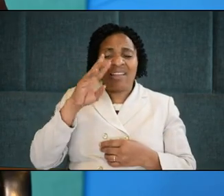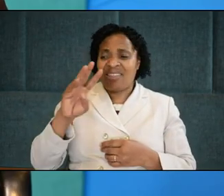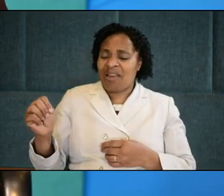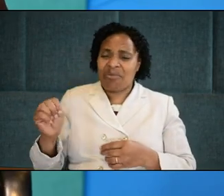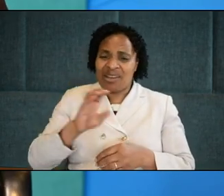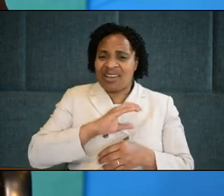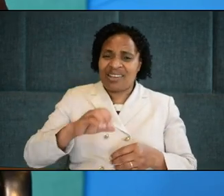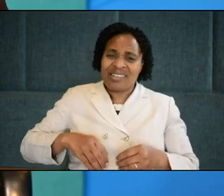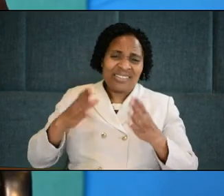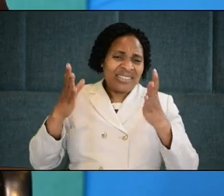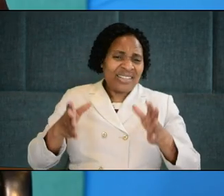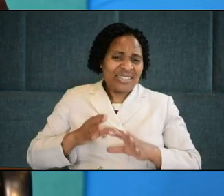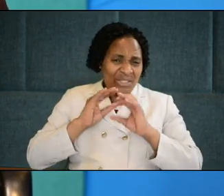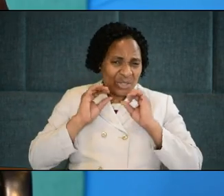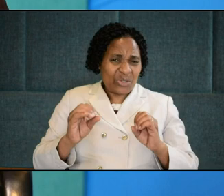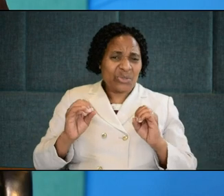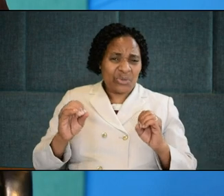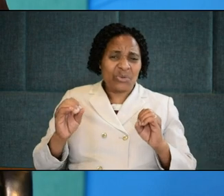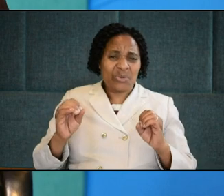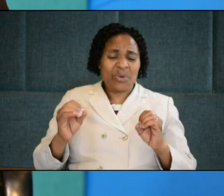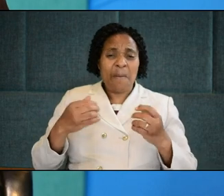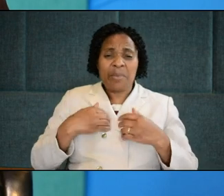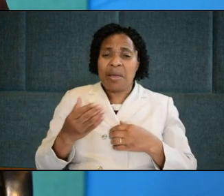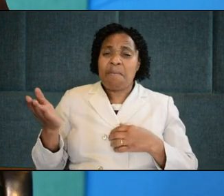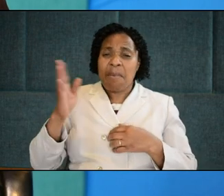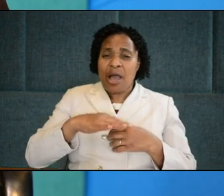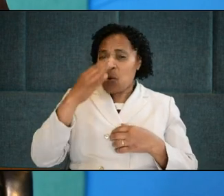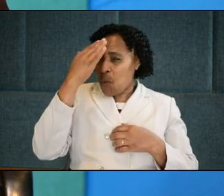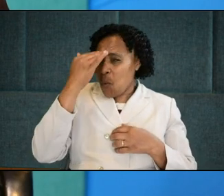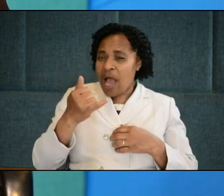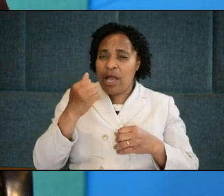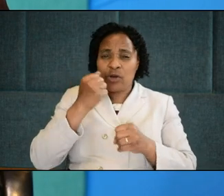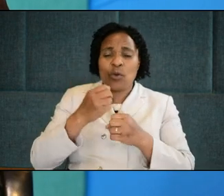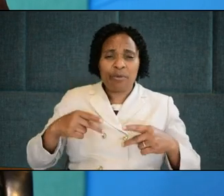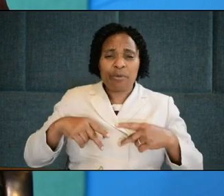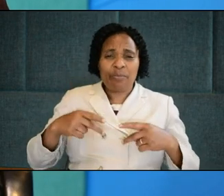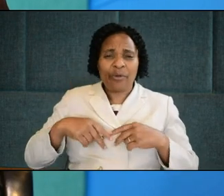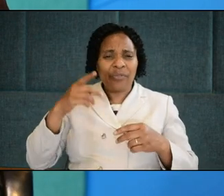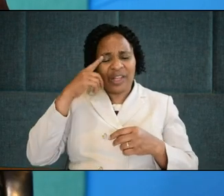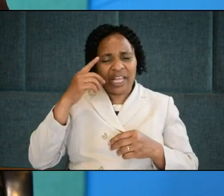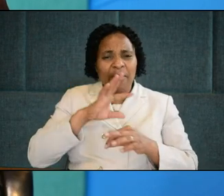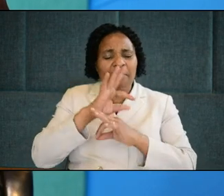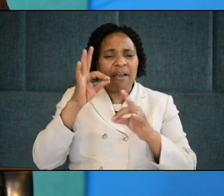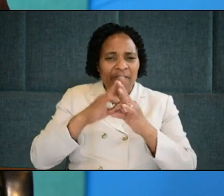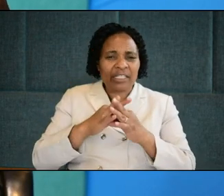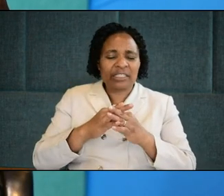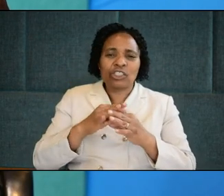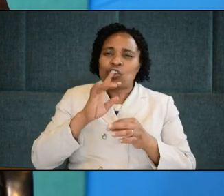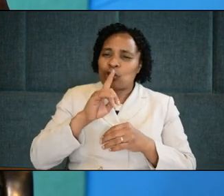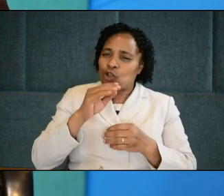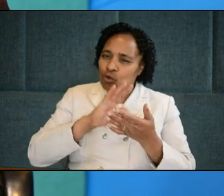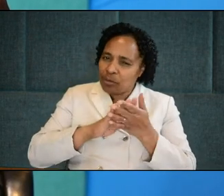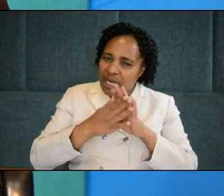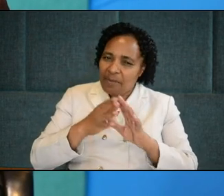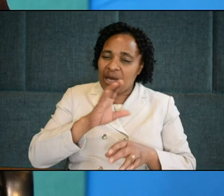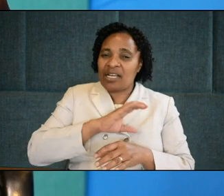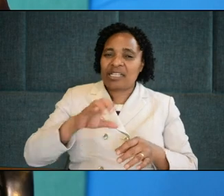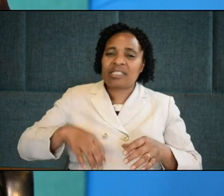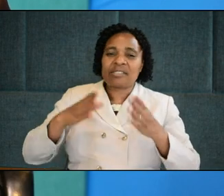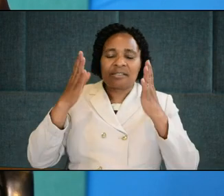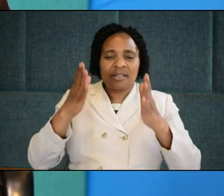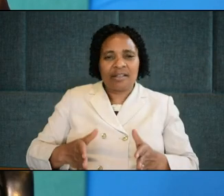as Christian, you know, and I'm taken back, you know, why do people think that you have to be perfect in order to be a Christian? You know, just like